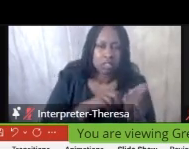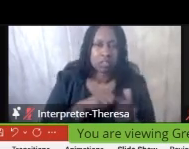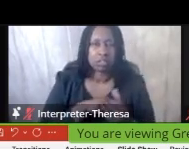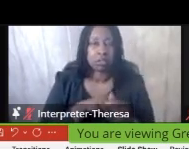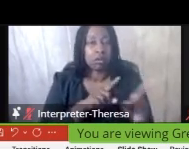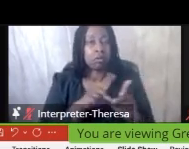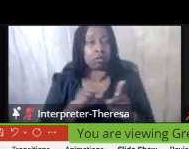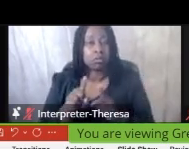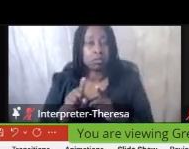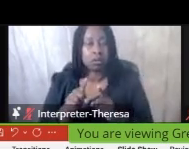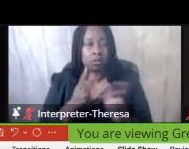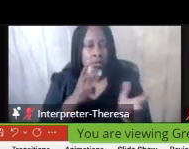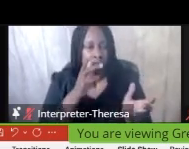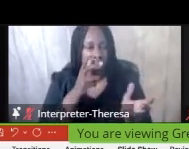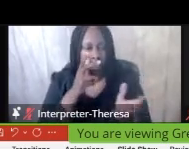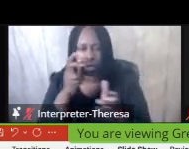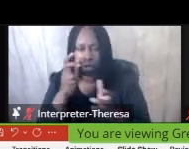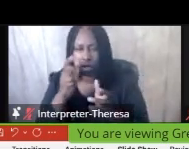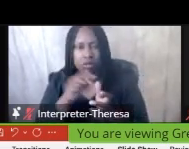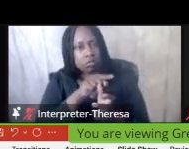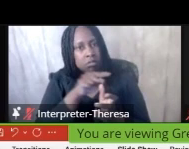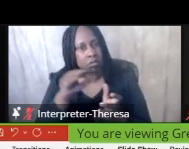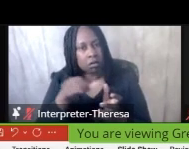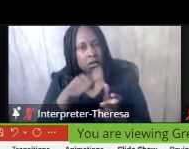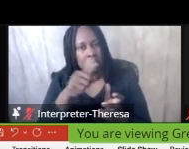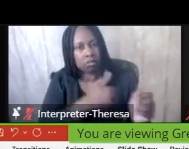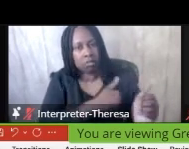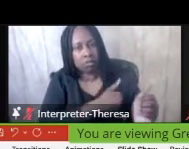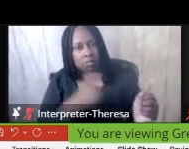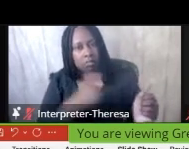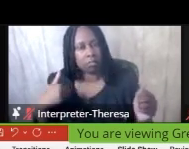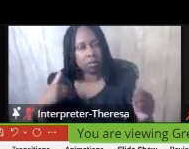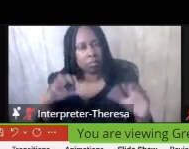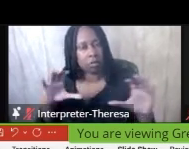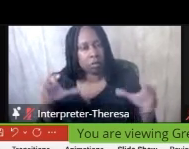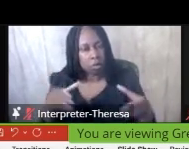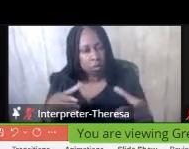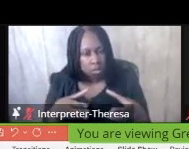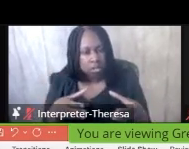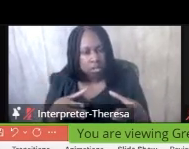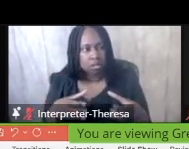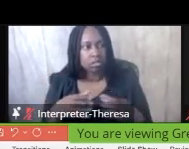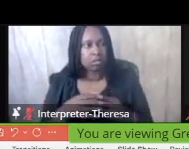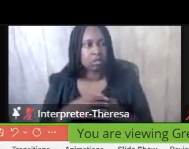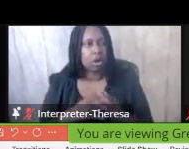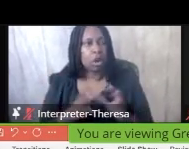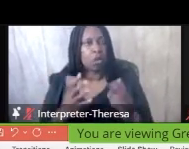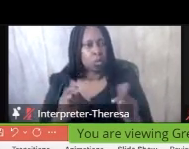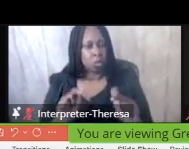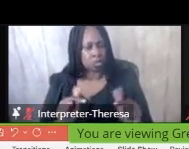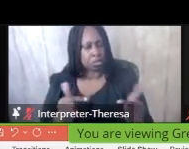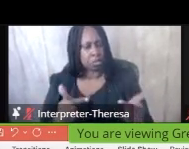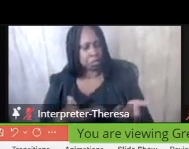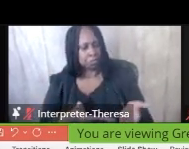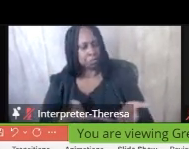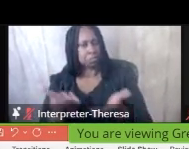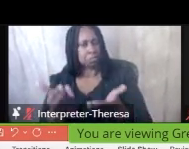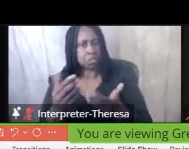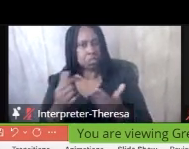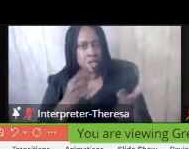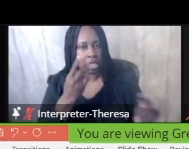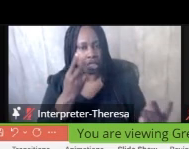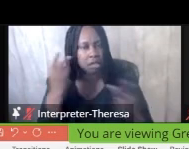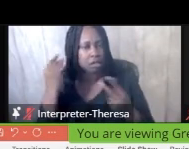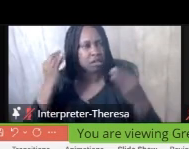the other members of the coalition. We wanted to just give a space for people to notice and reflect, like, on how that felt,